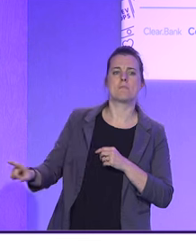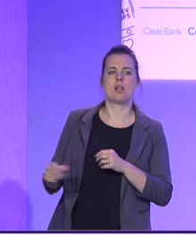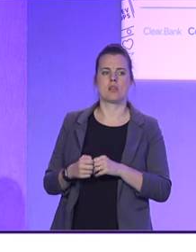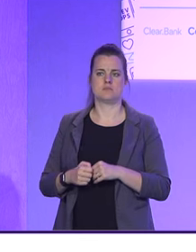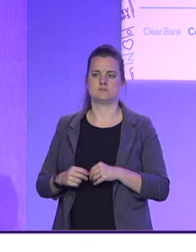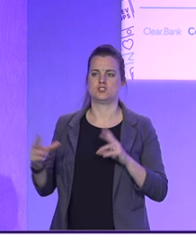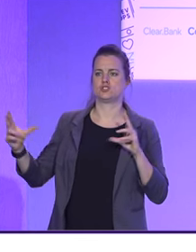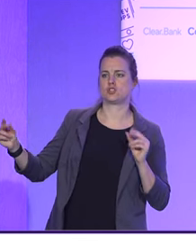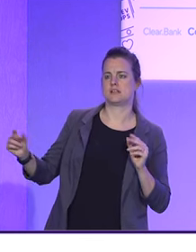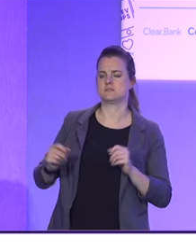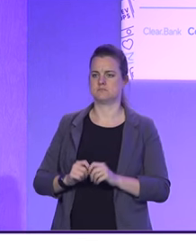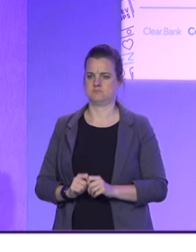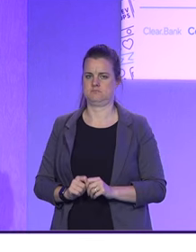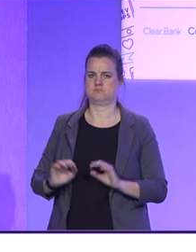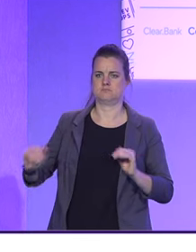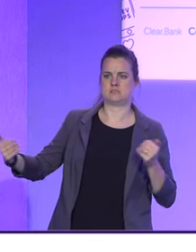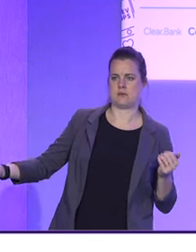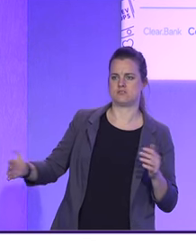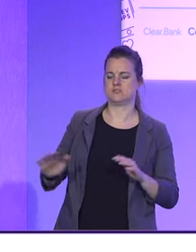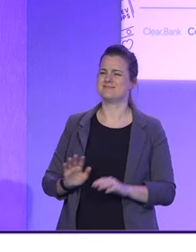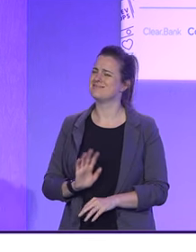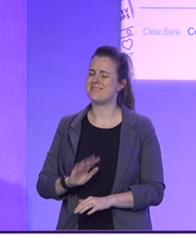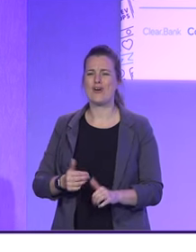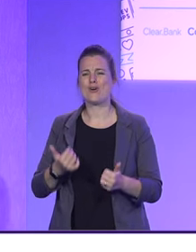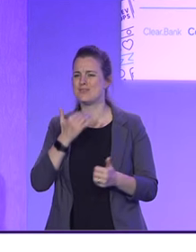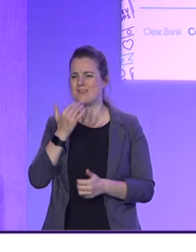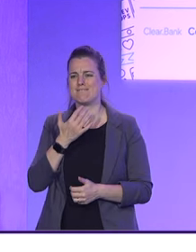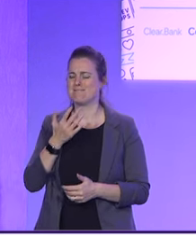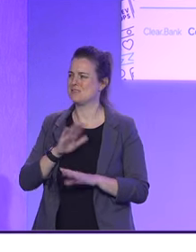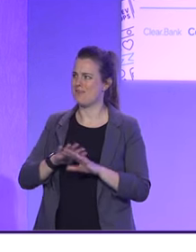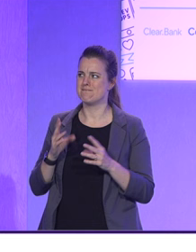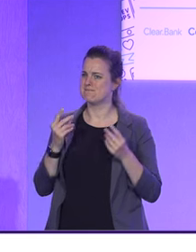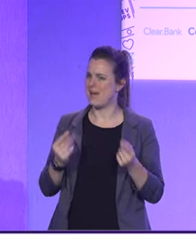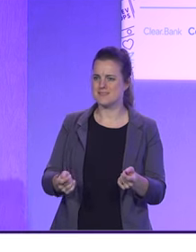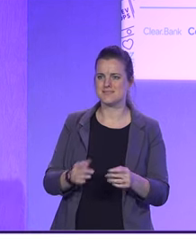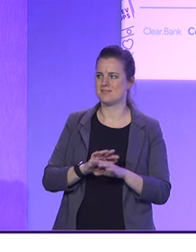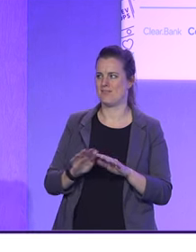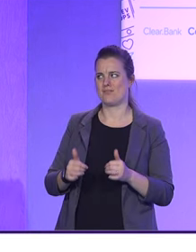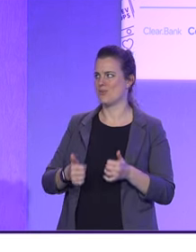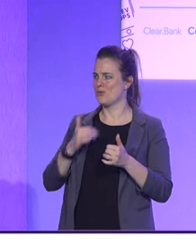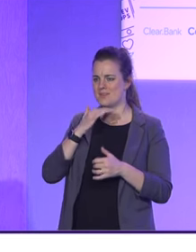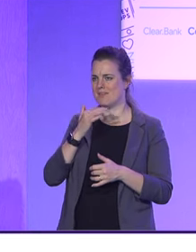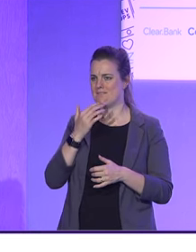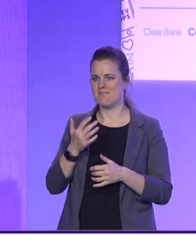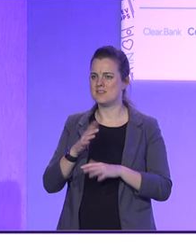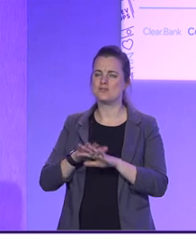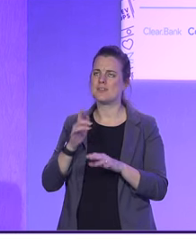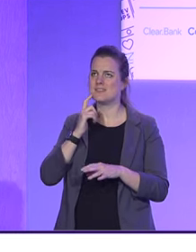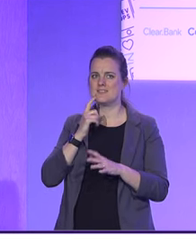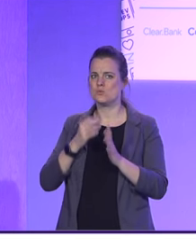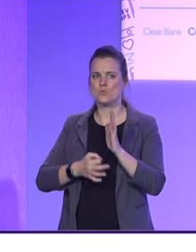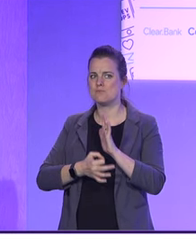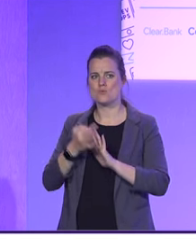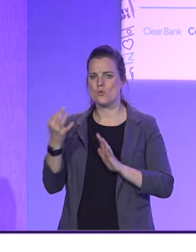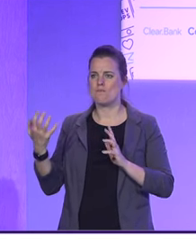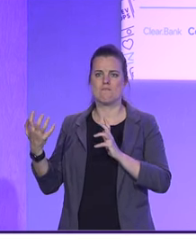this feedback is not good enough. Sometimes it's not fast, and well, it's not easy to improve over time, okay?